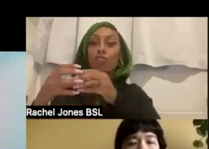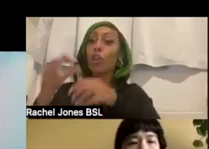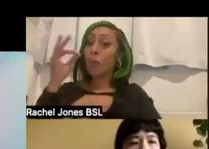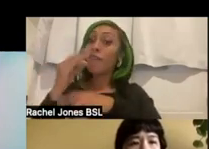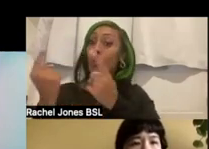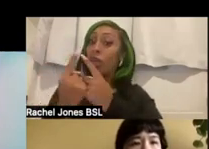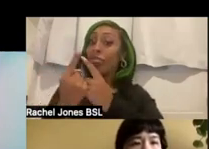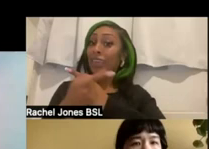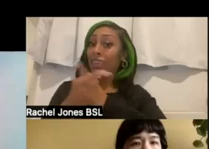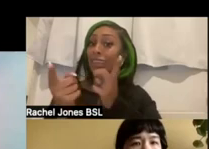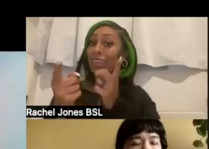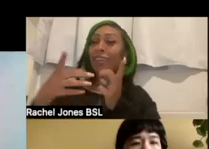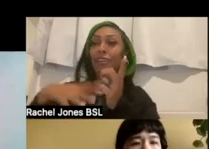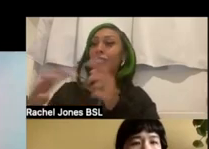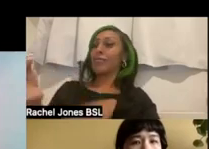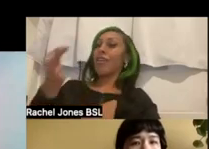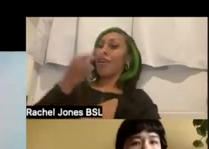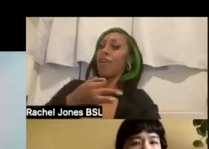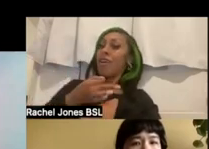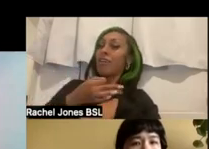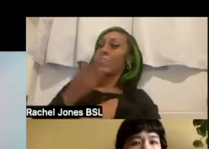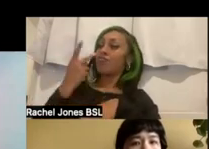on. And the first is,